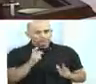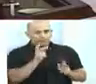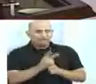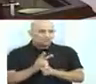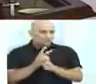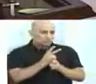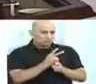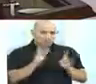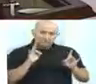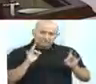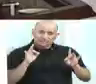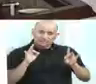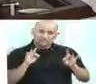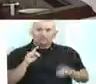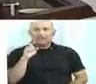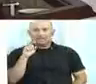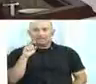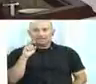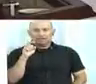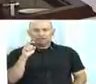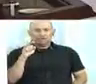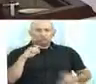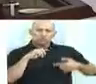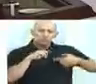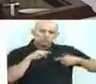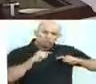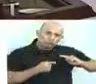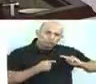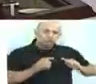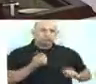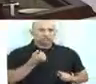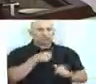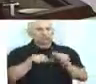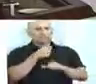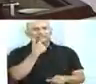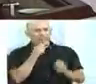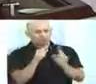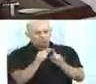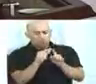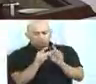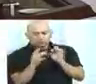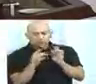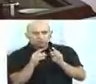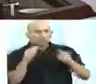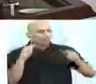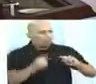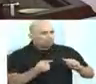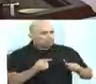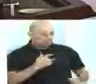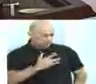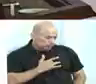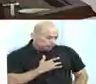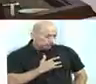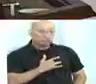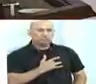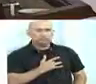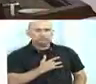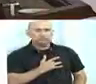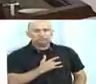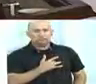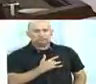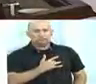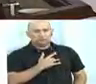careful. We hurt each other. We say words that harm and hurt for a